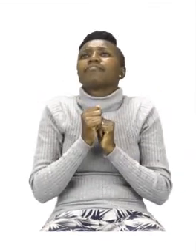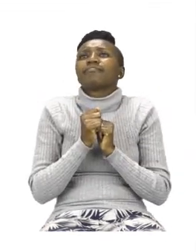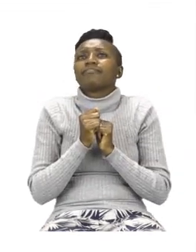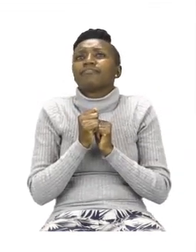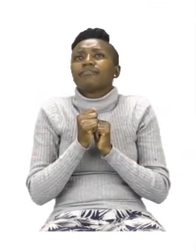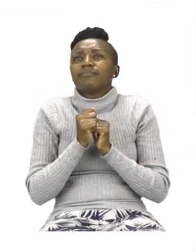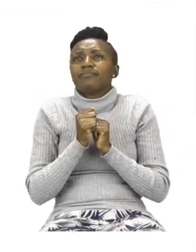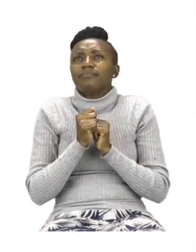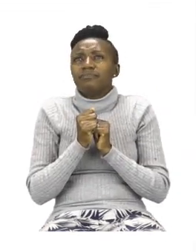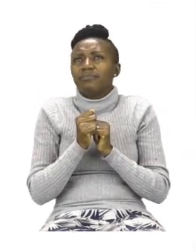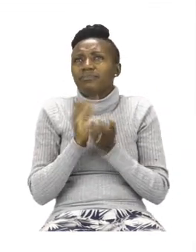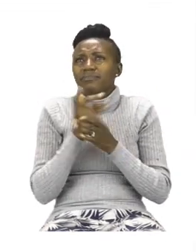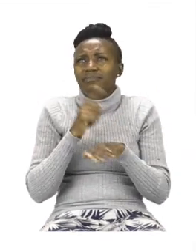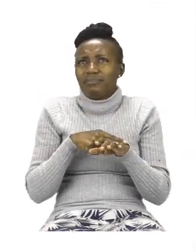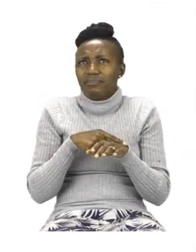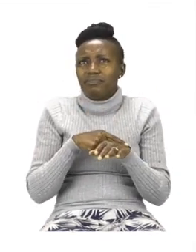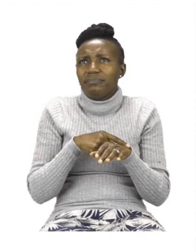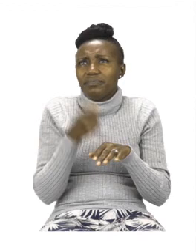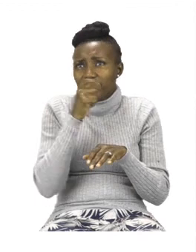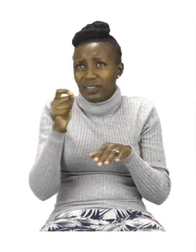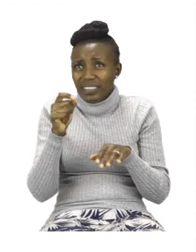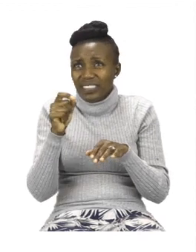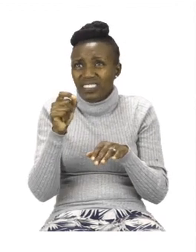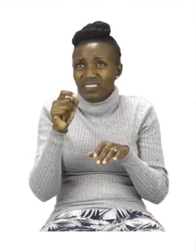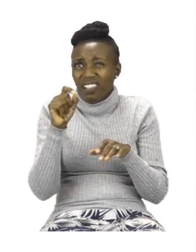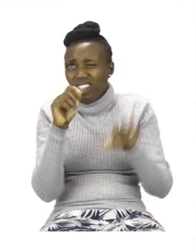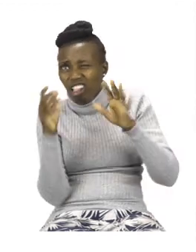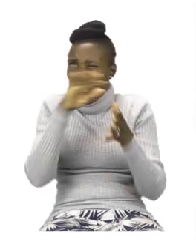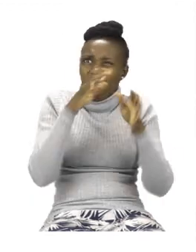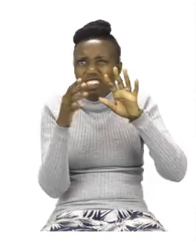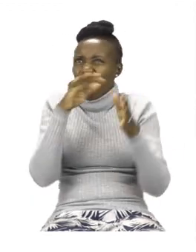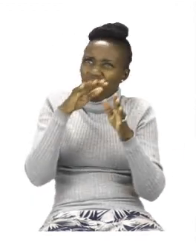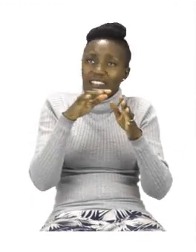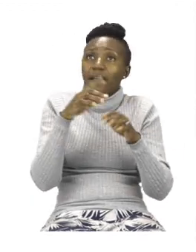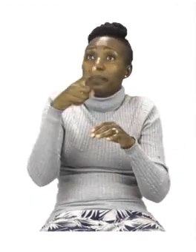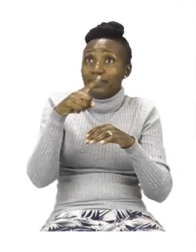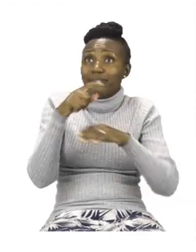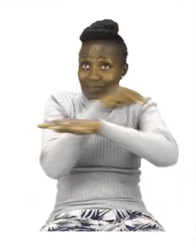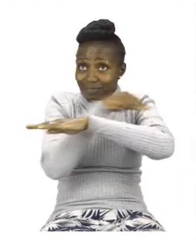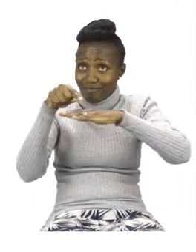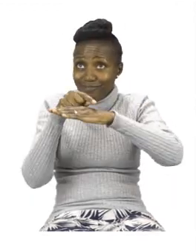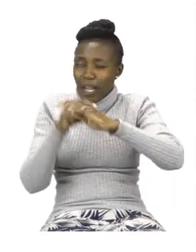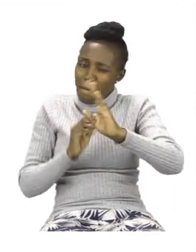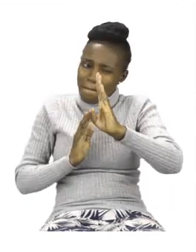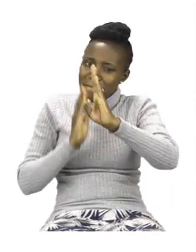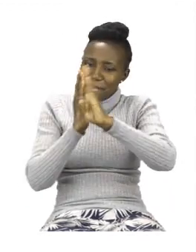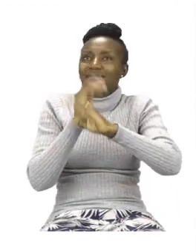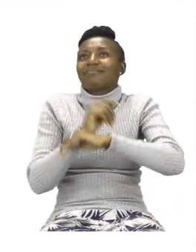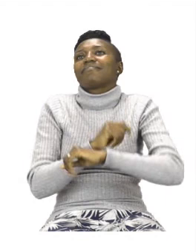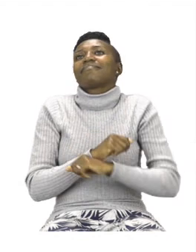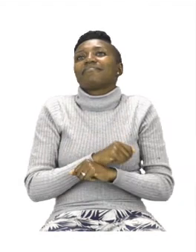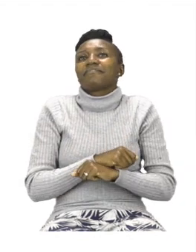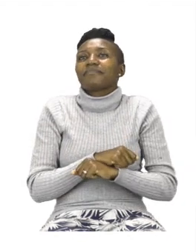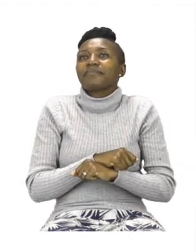pencil, sometimes you need to make straight lines. You can make those straight lines using a